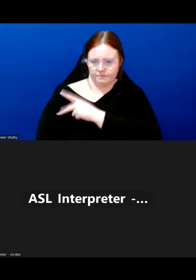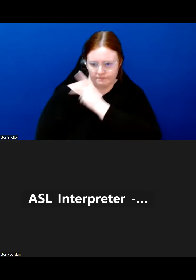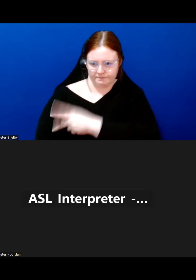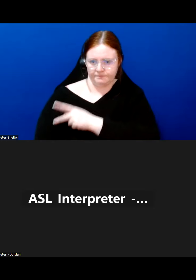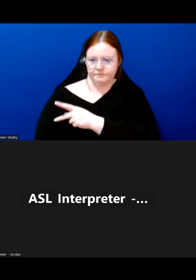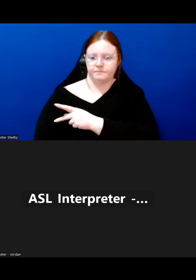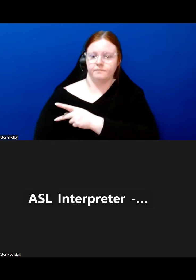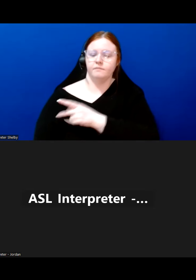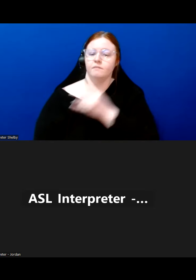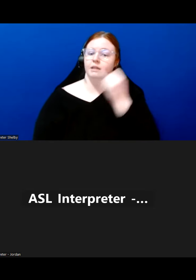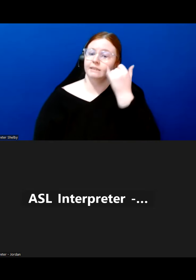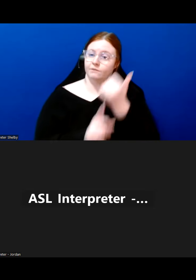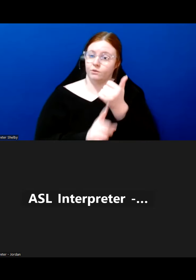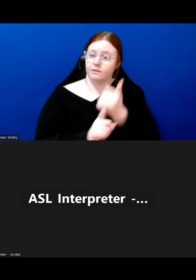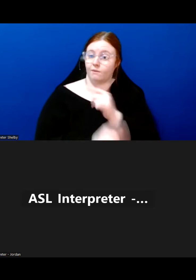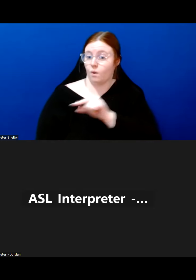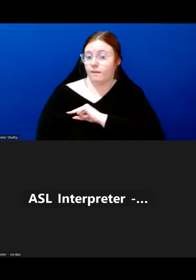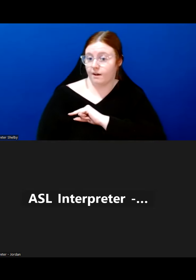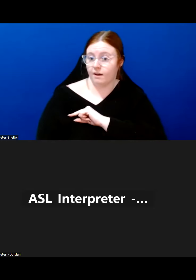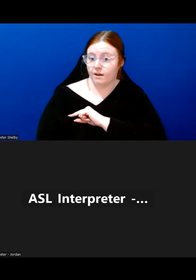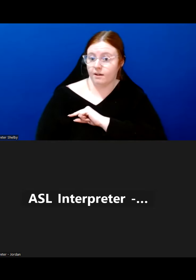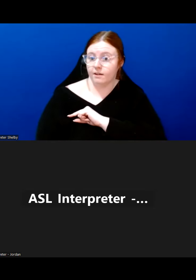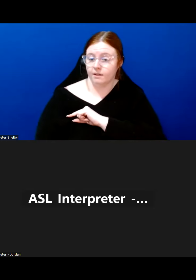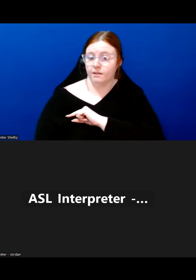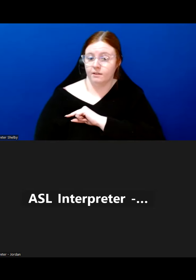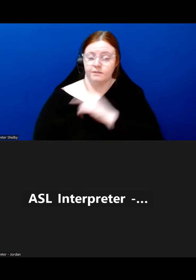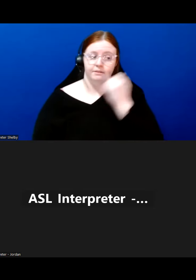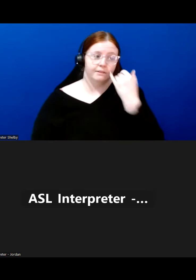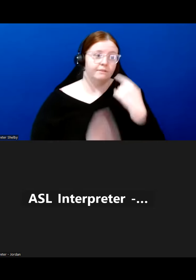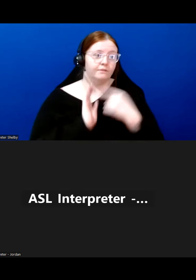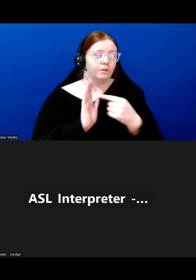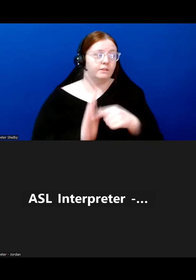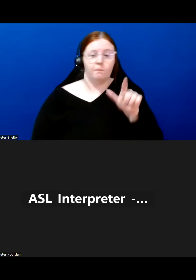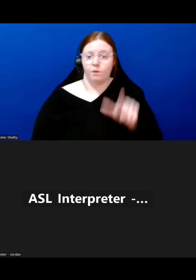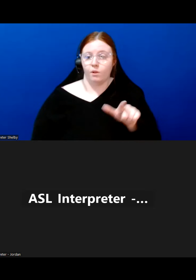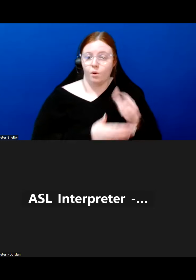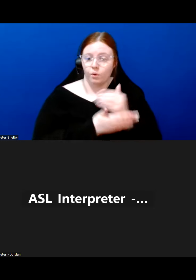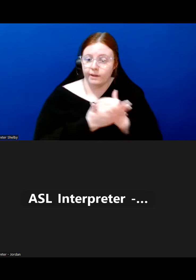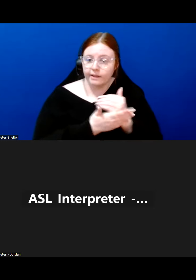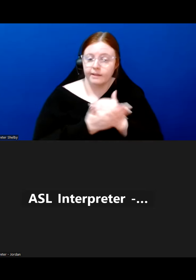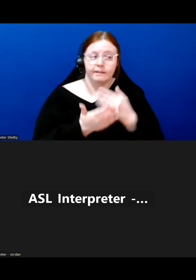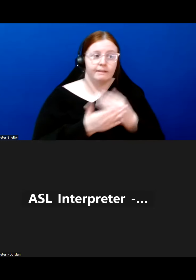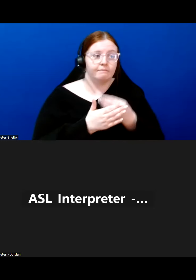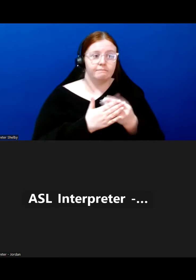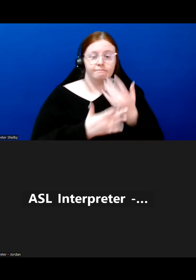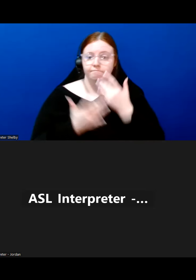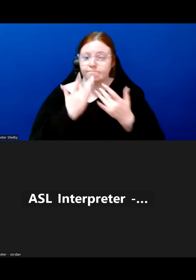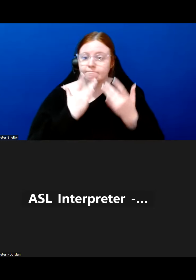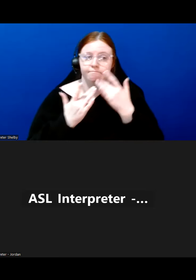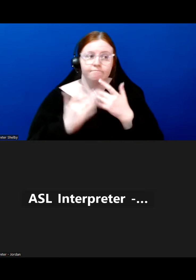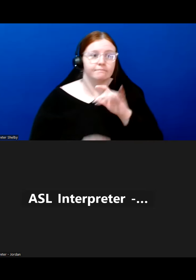you qualify financially, if you're in a really low income bracket, maybe you don't have any